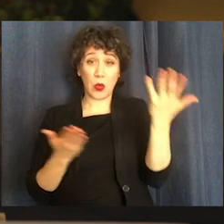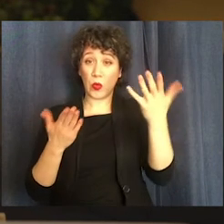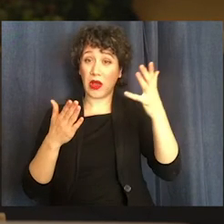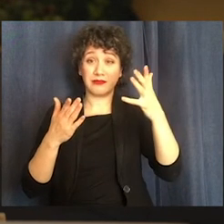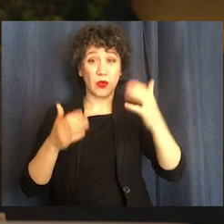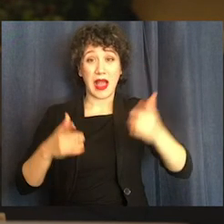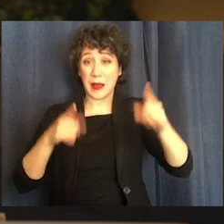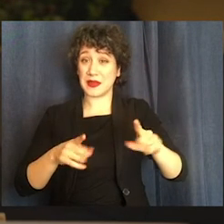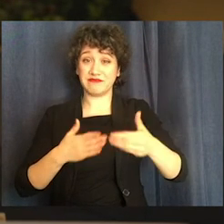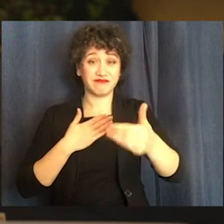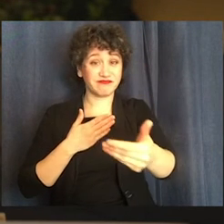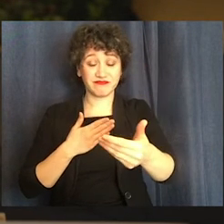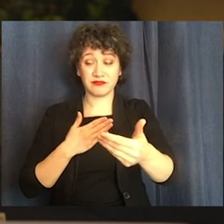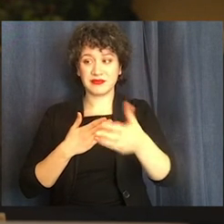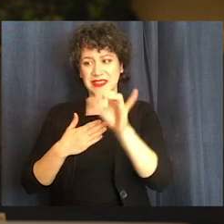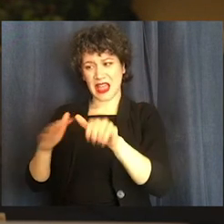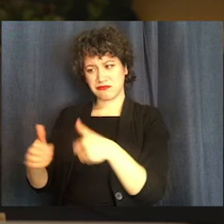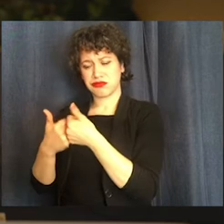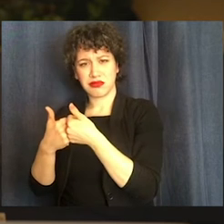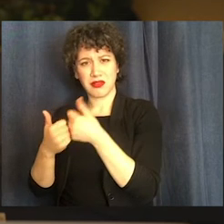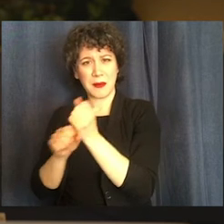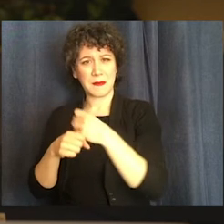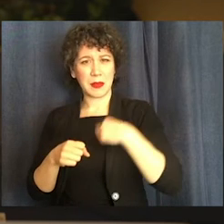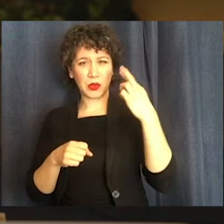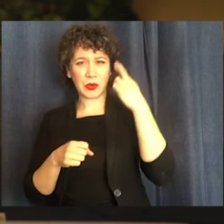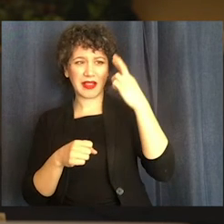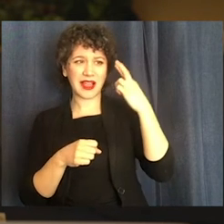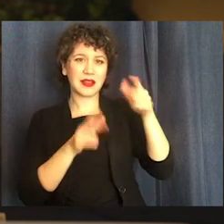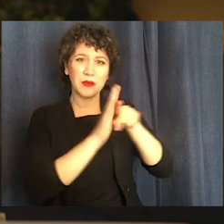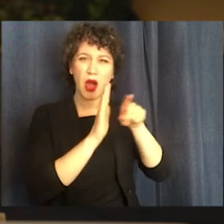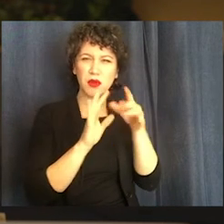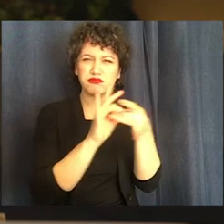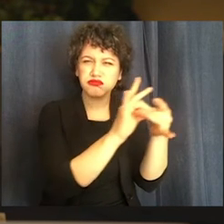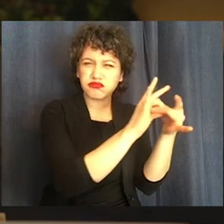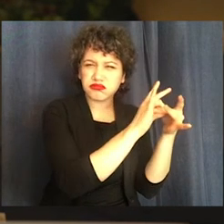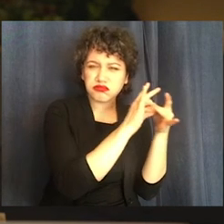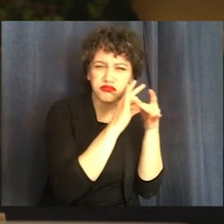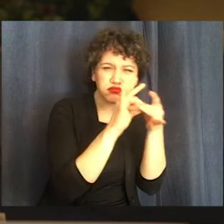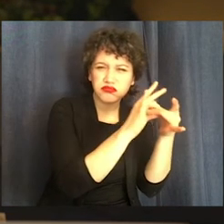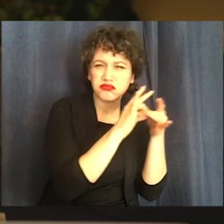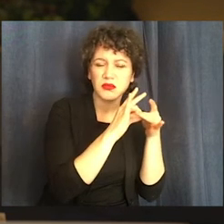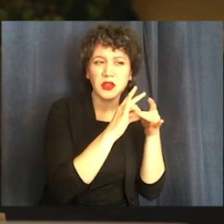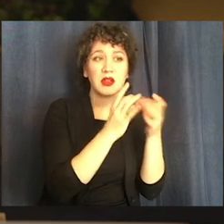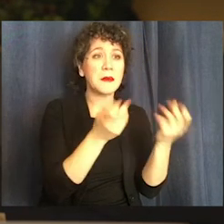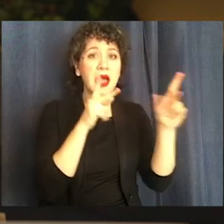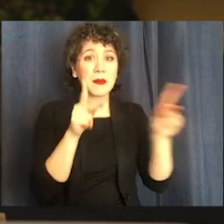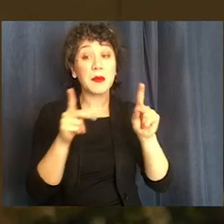friends of friends, complete strangers, all of you, to help me through it. So much love was poured out to my family, and I am so